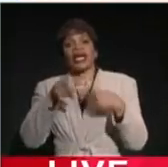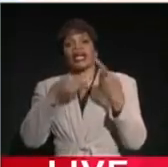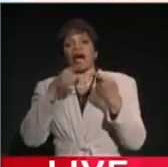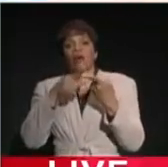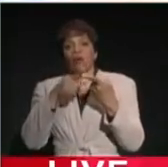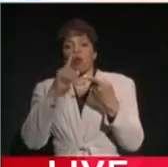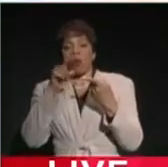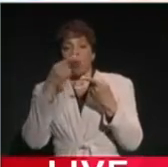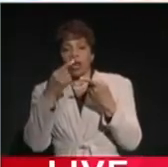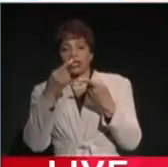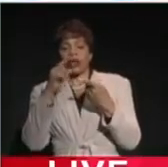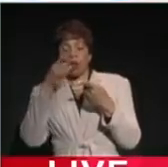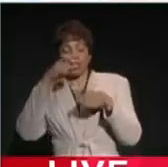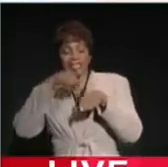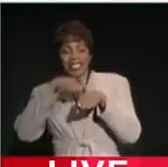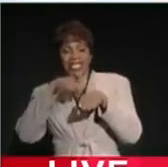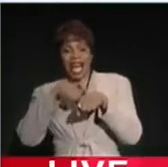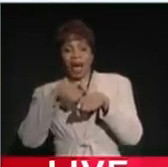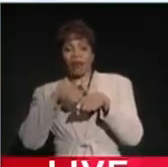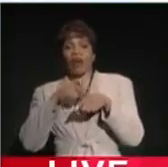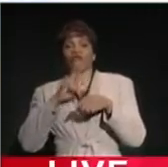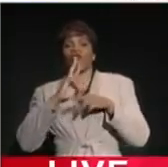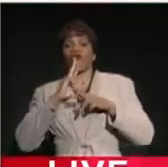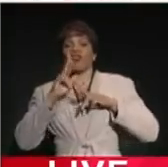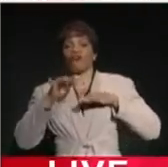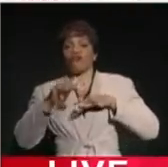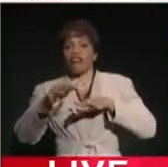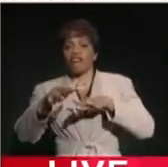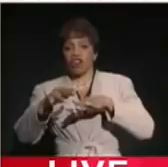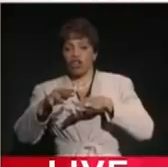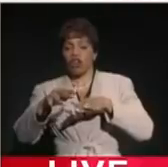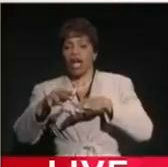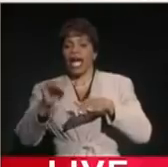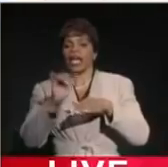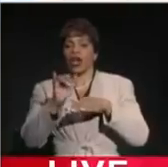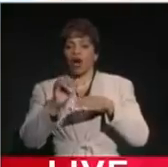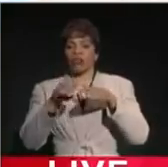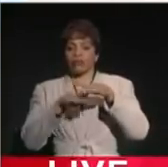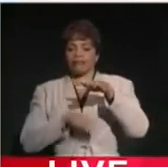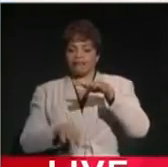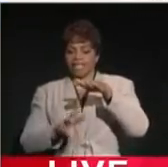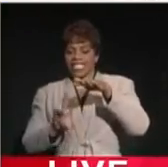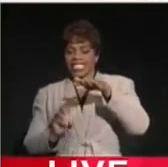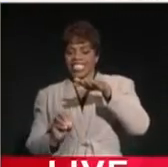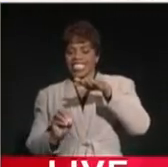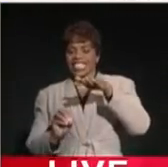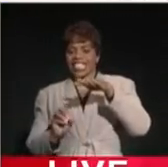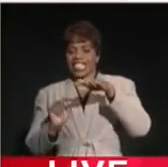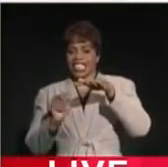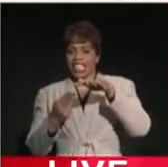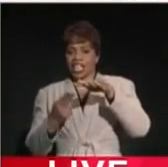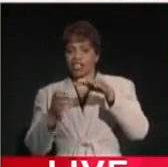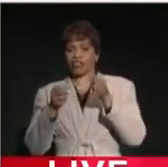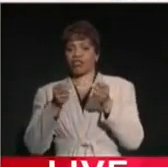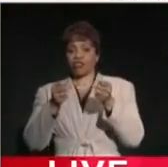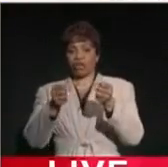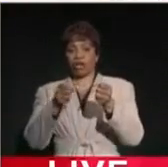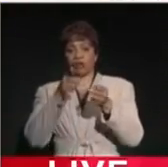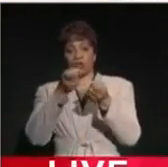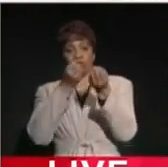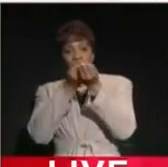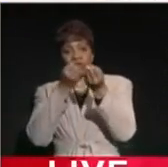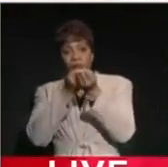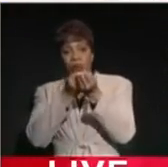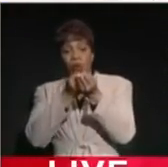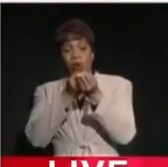river and then again to move below 60th Street. Would you support a state tax